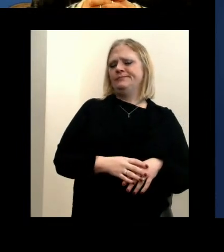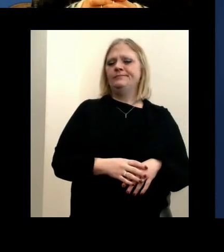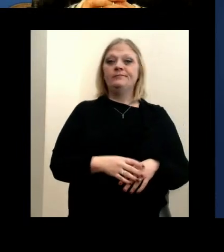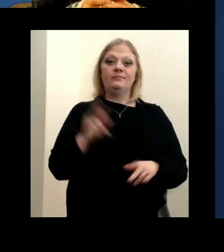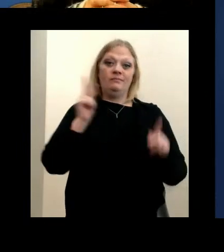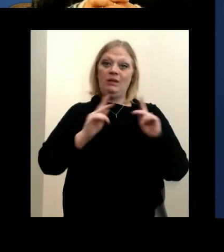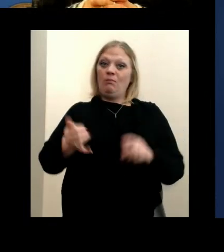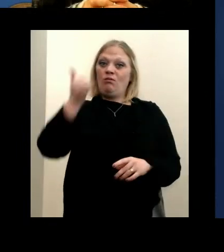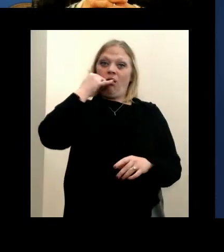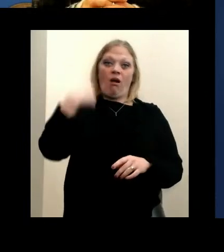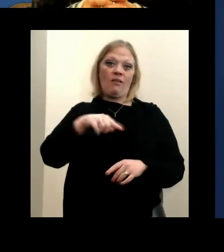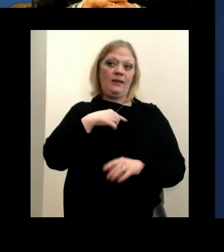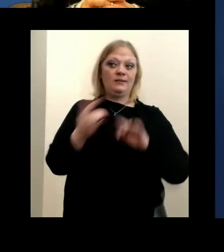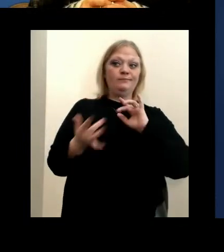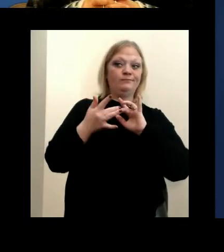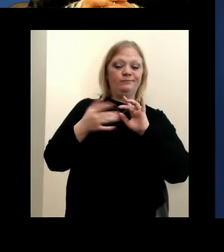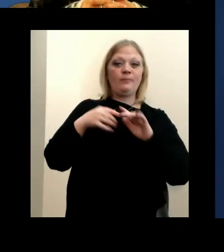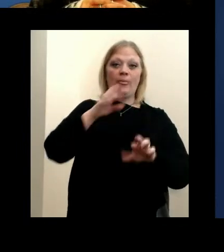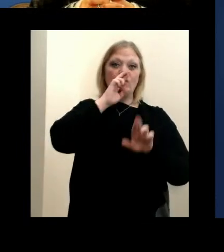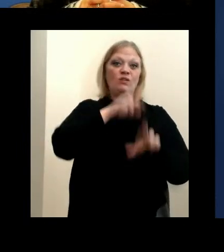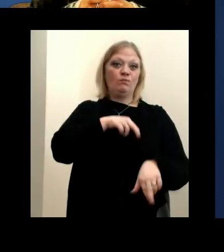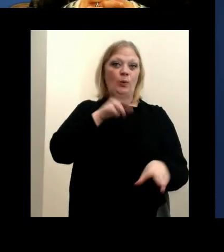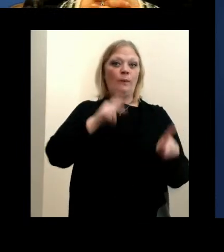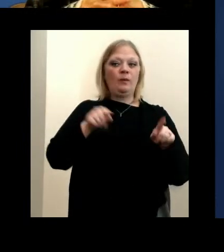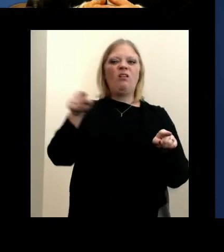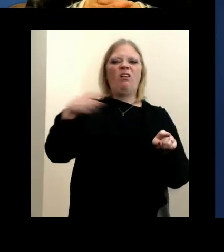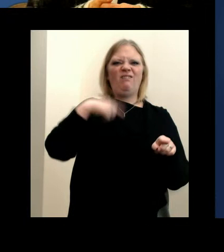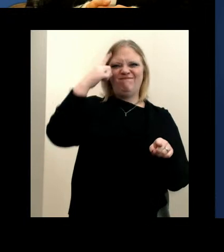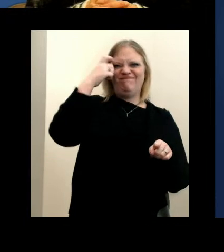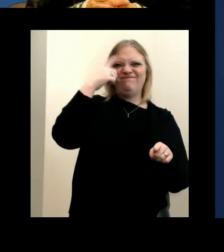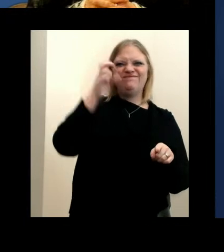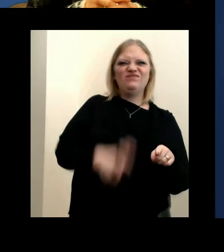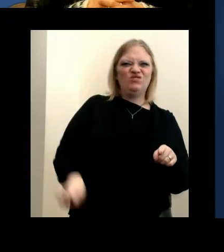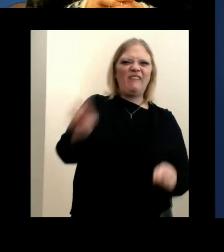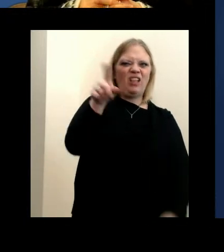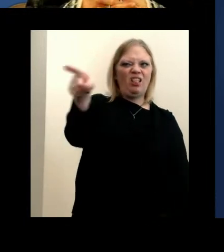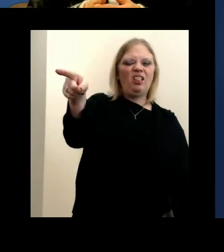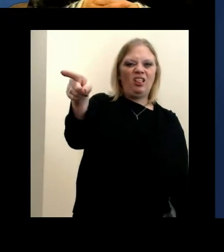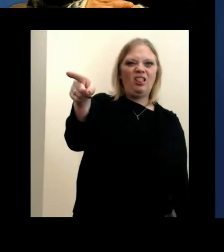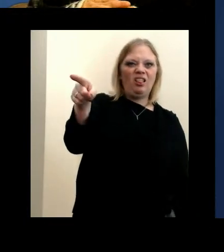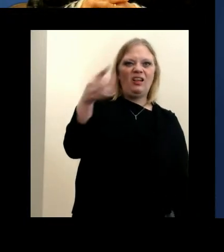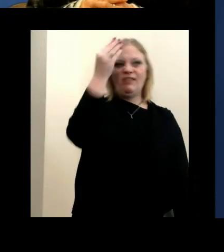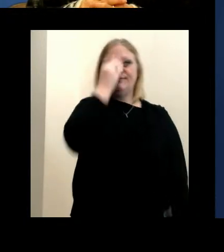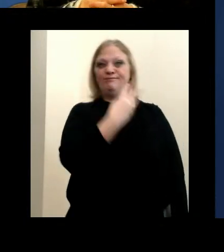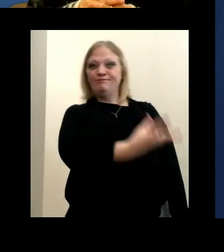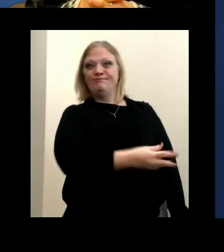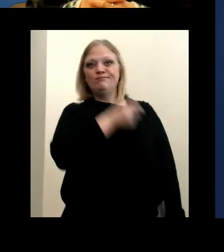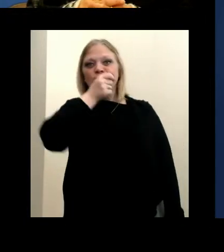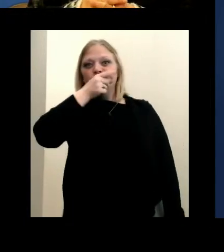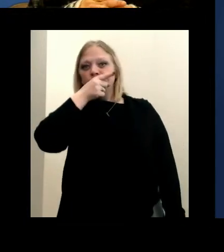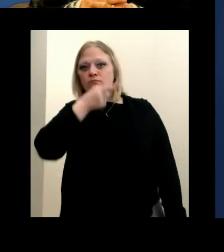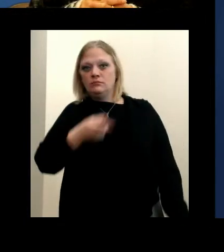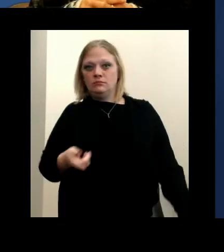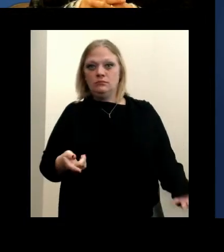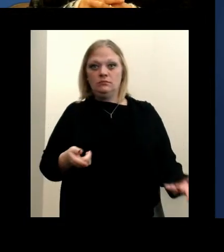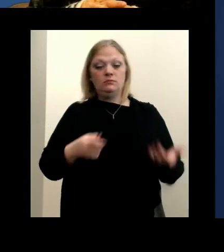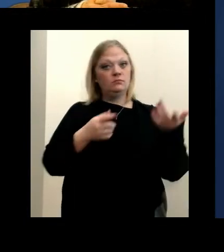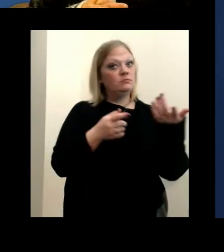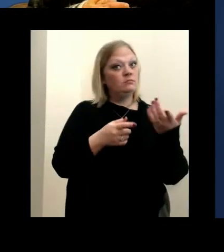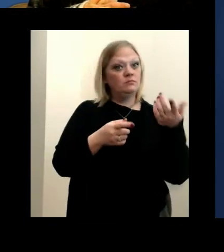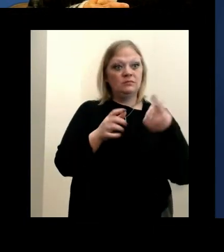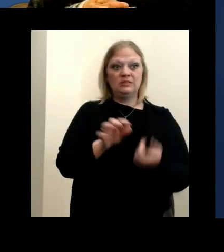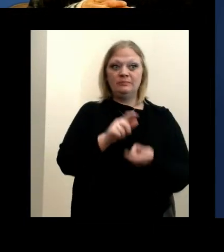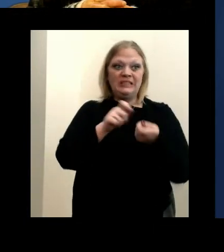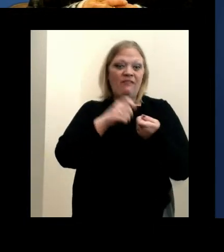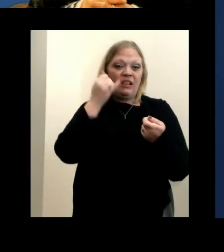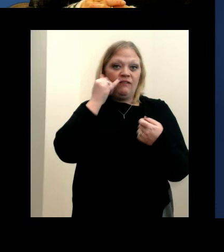contact us all the time to report people that they suspect travel has occurred. And especially if you work in a place where you could have exposed other